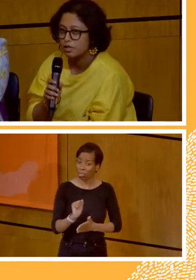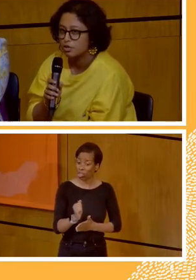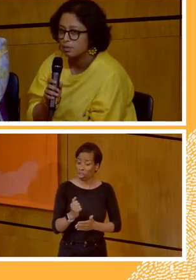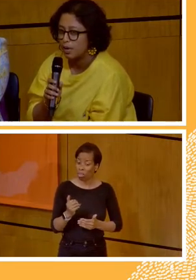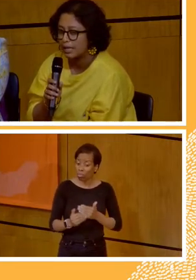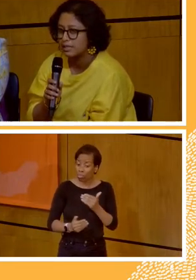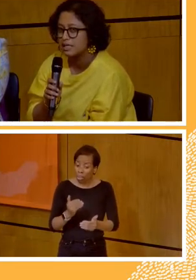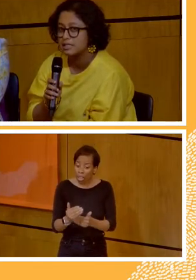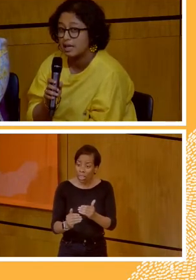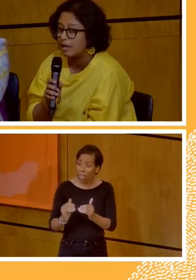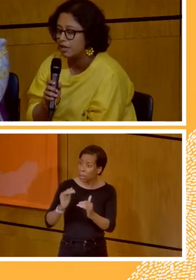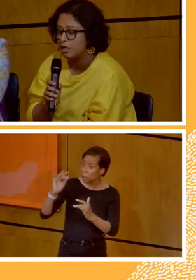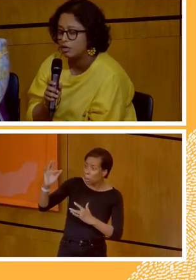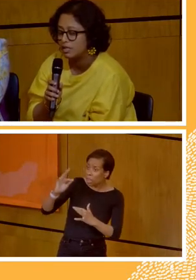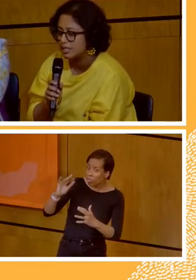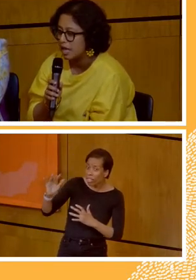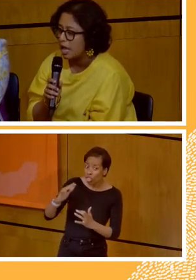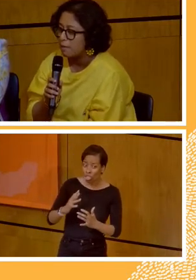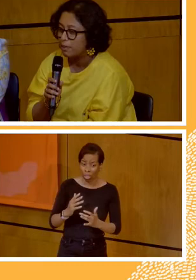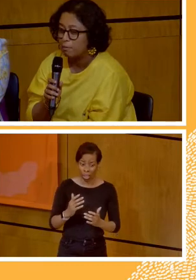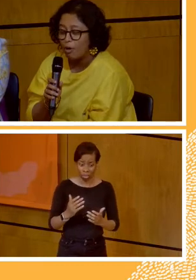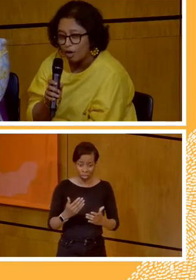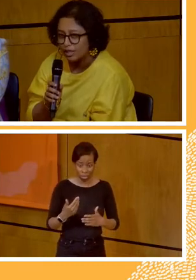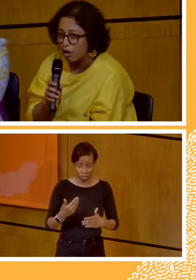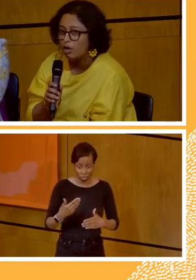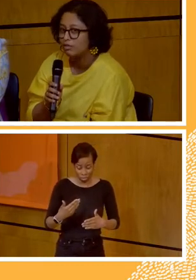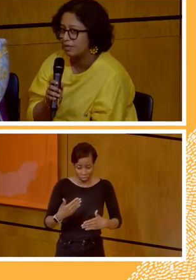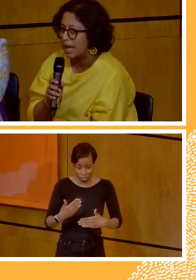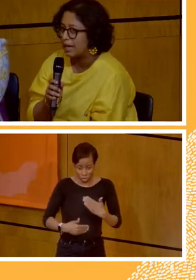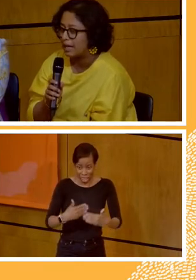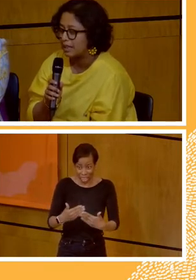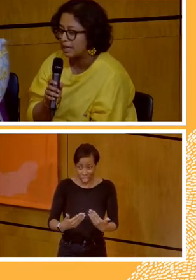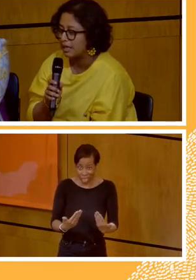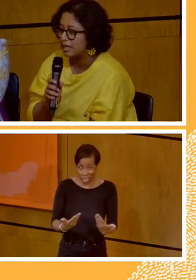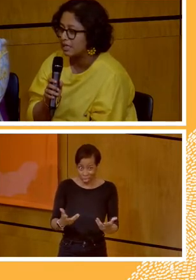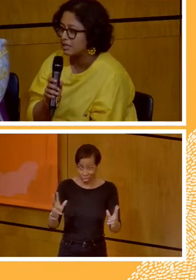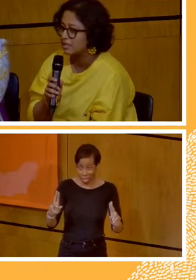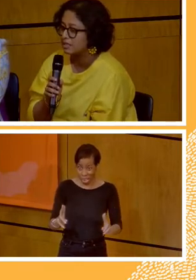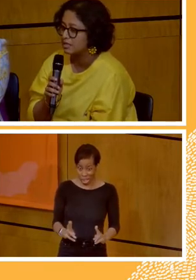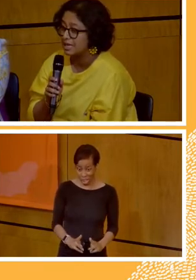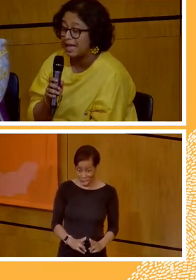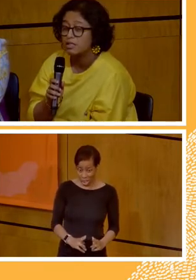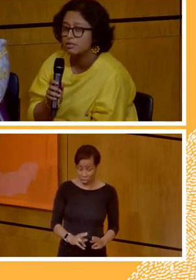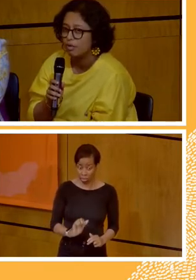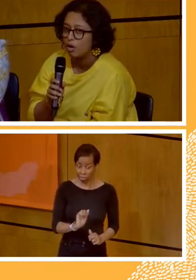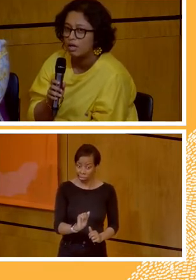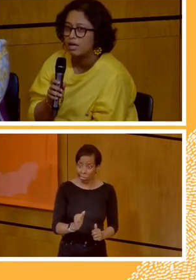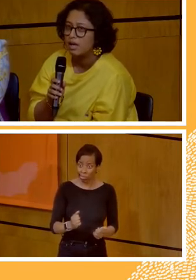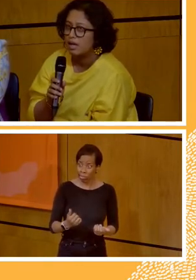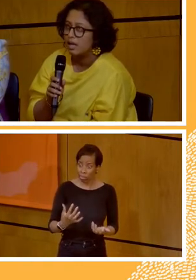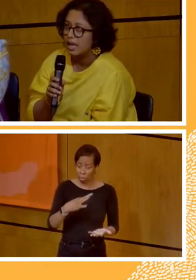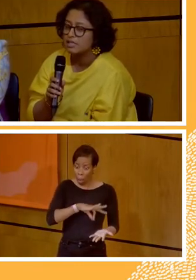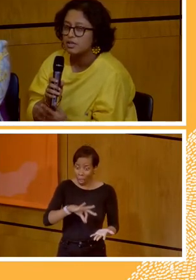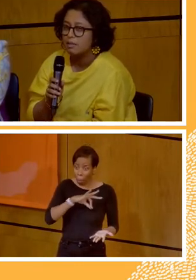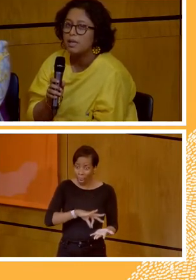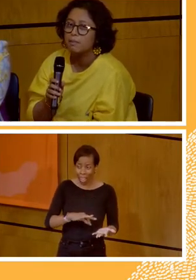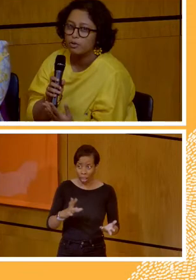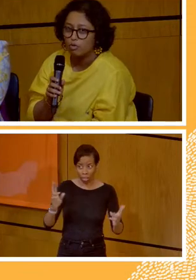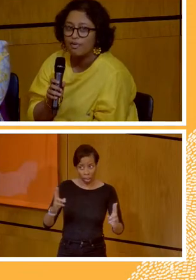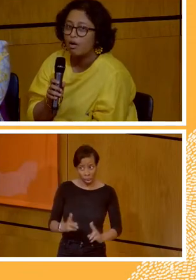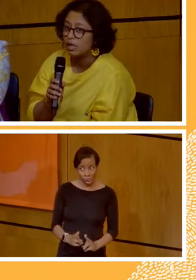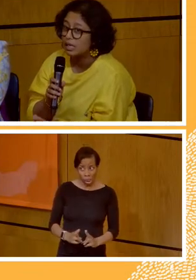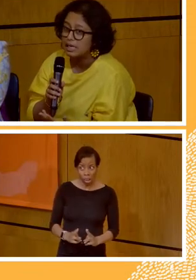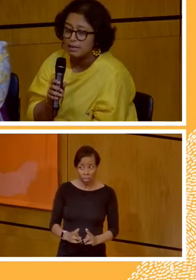for spiritual practice, livelihoods. But more than all of that, I think it stands for